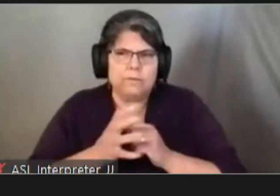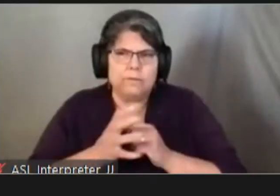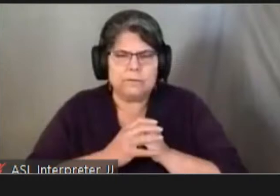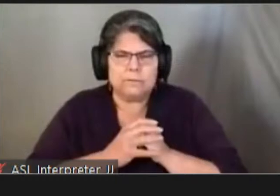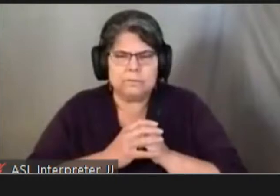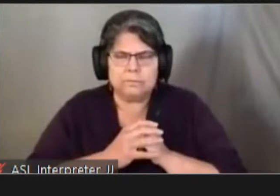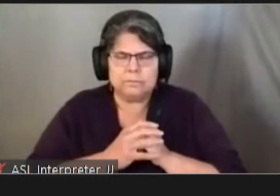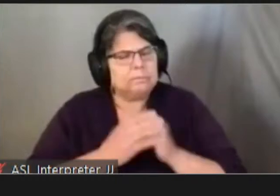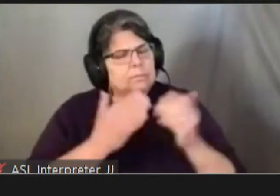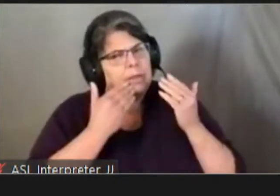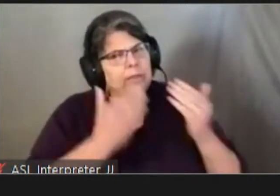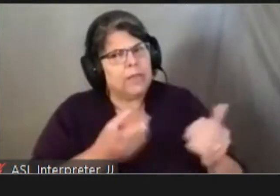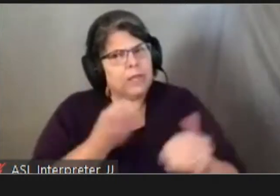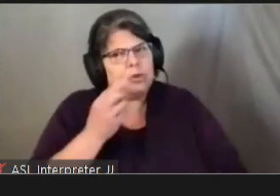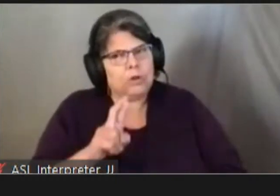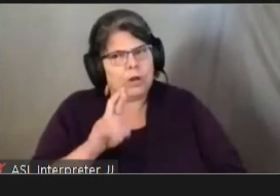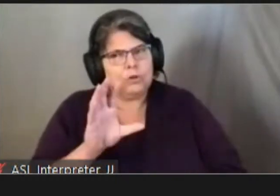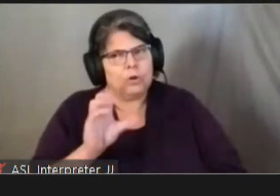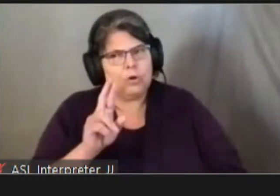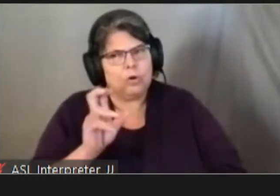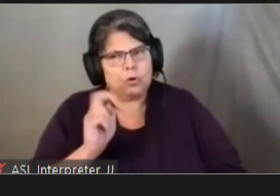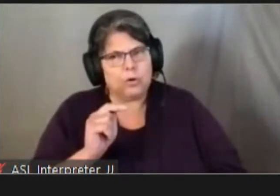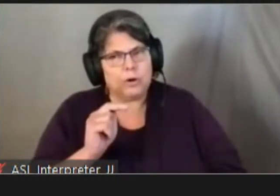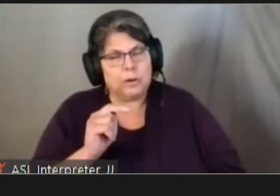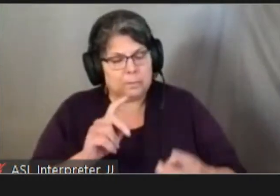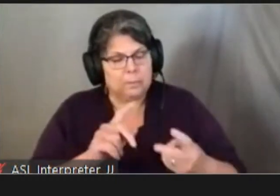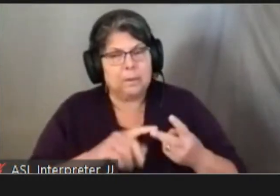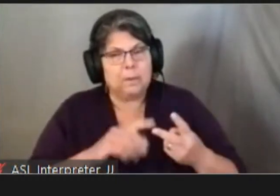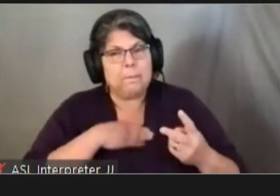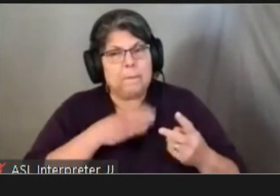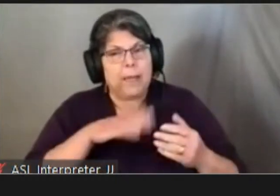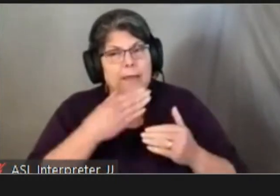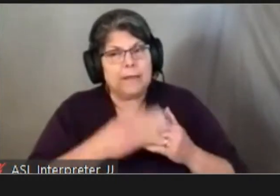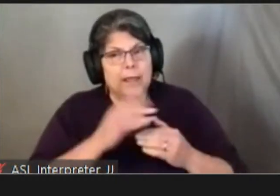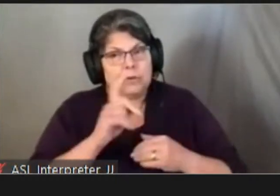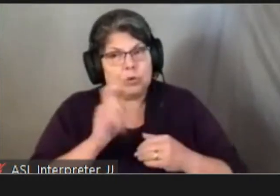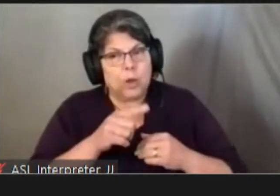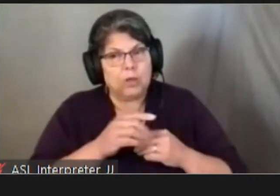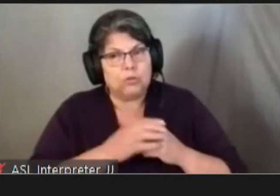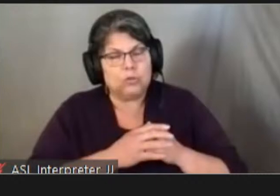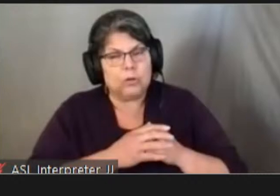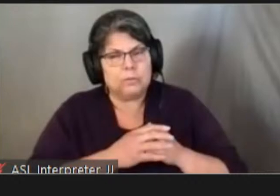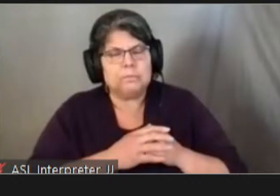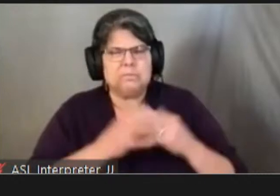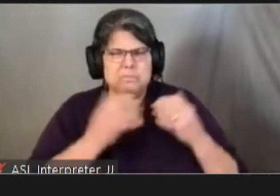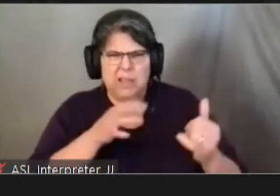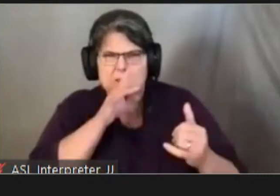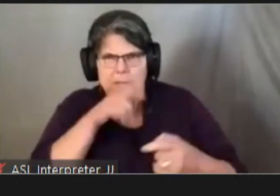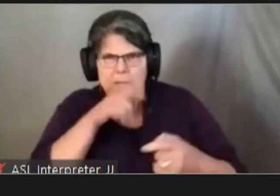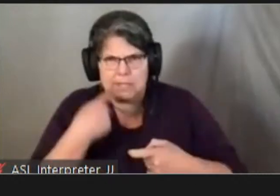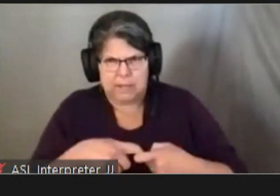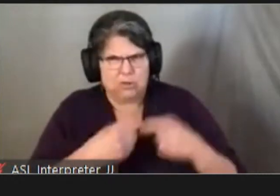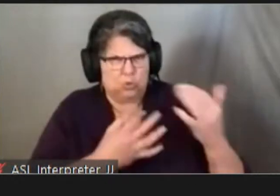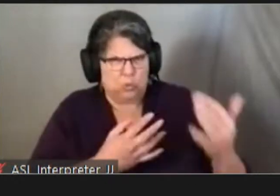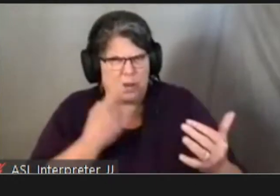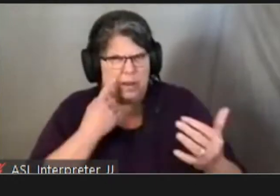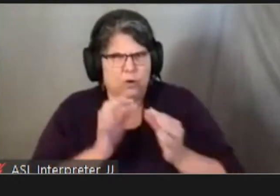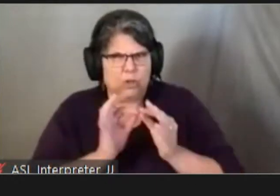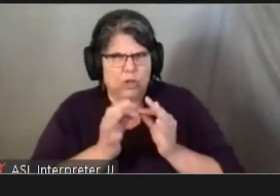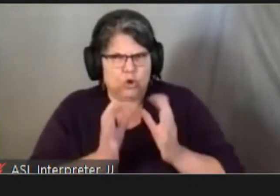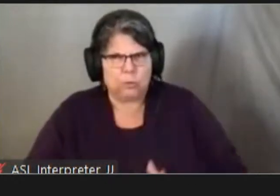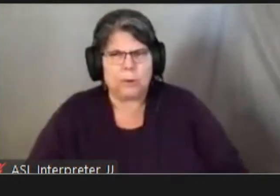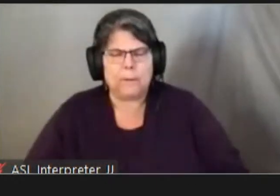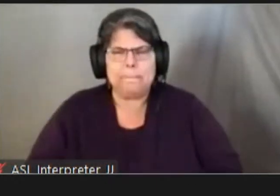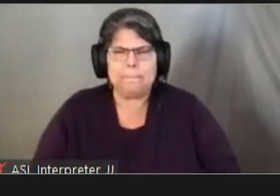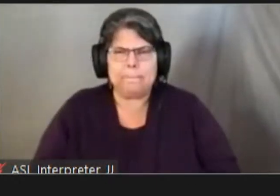Thank you, Dr. Coren. My next question is, mucha gente no están teniendo la misma